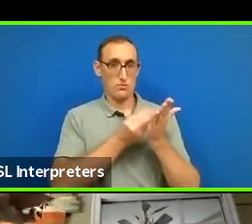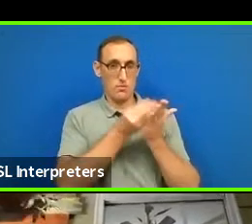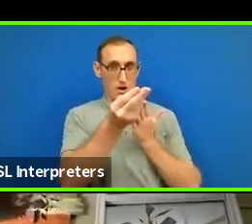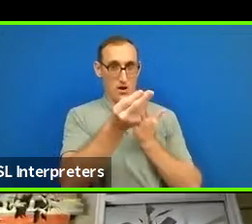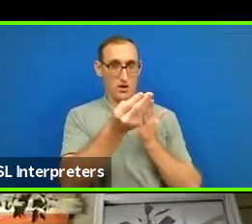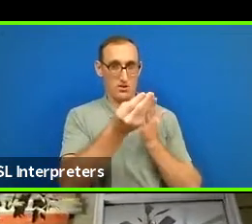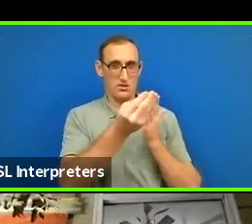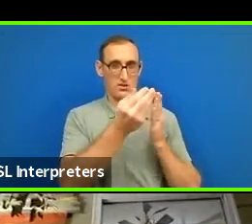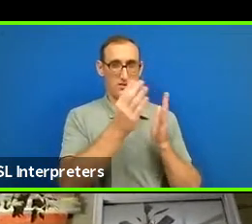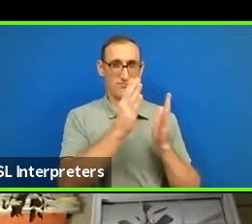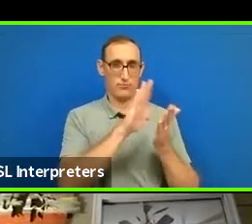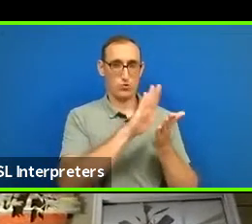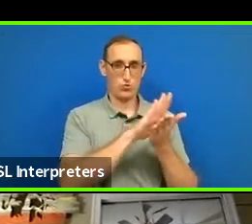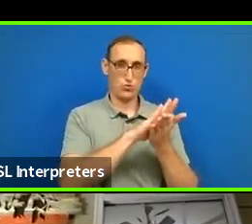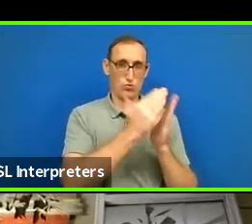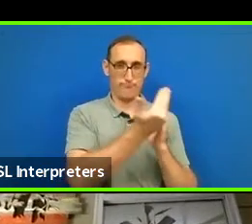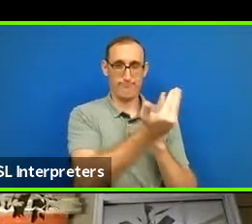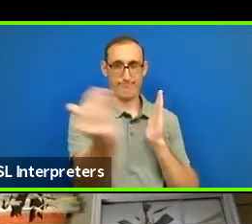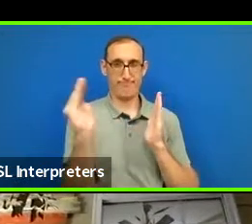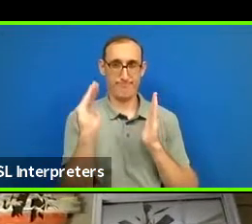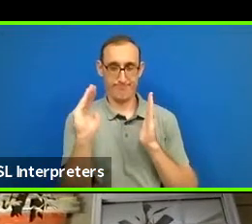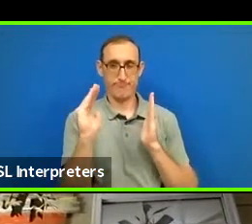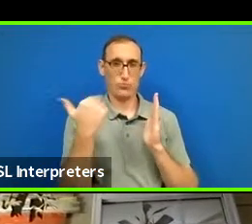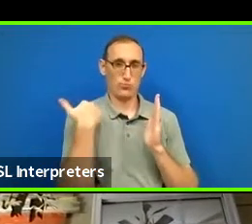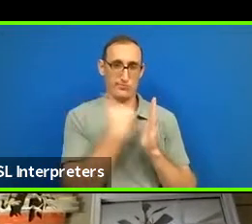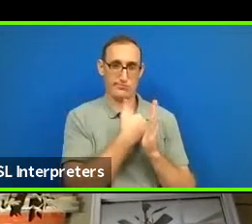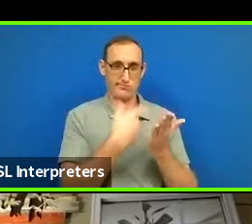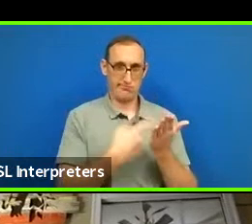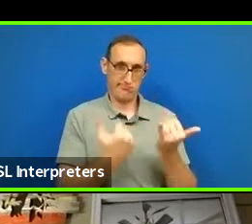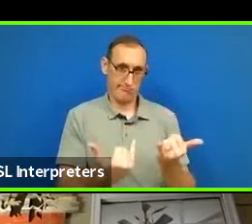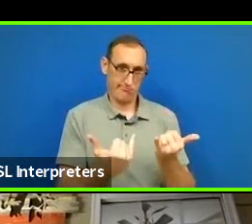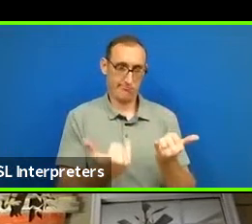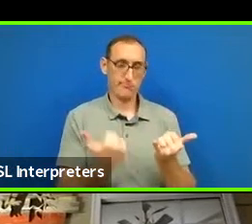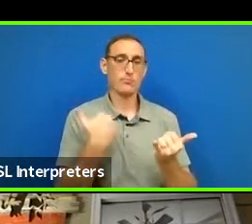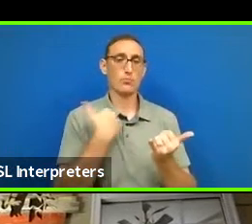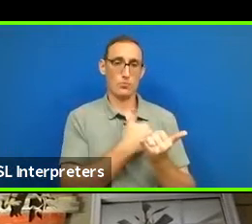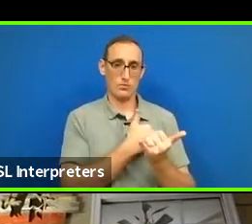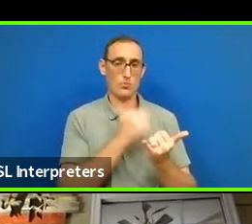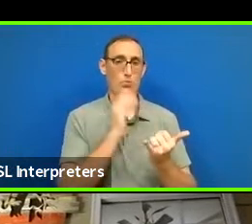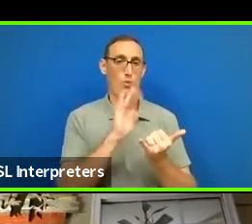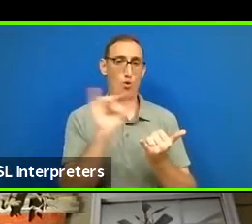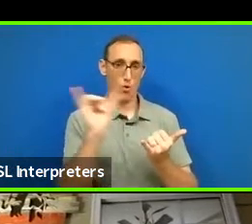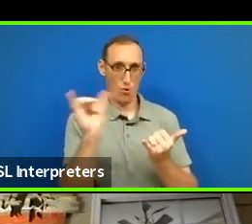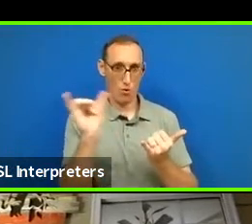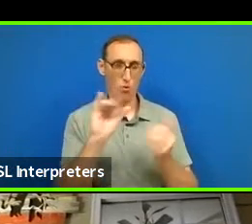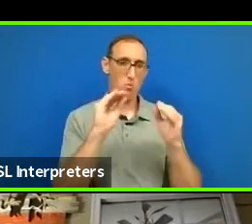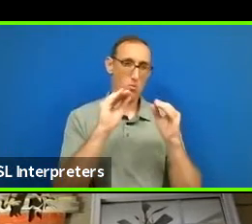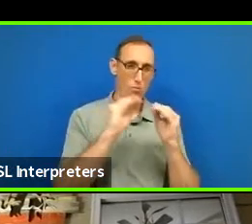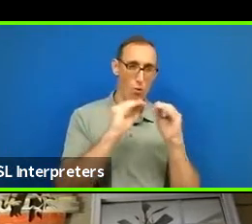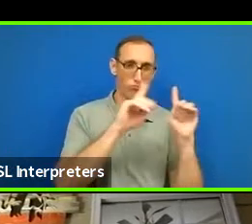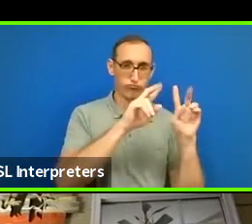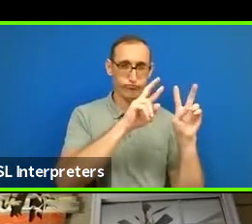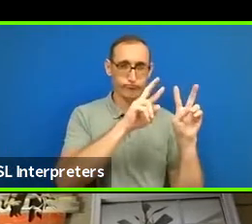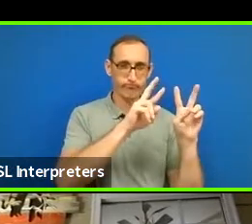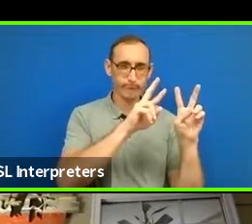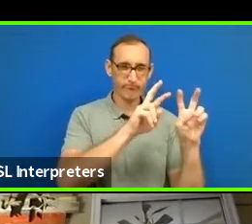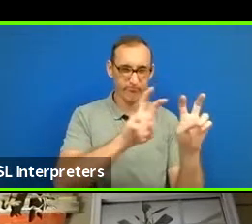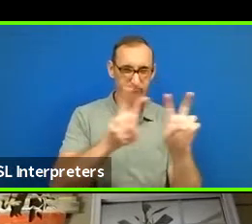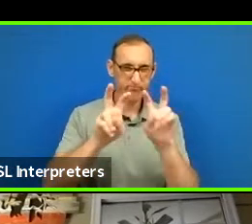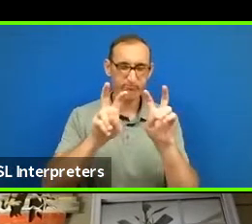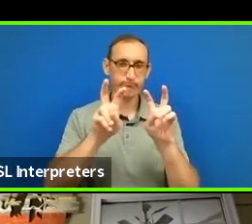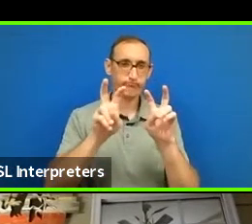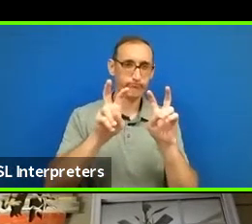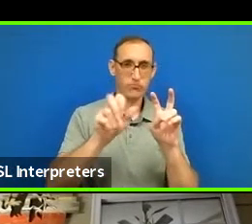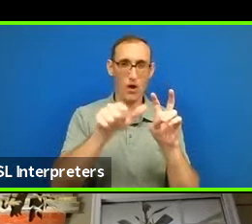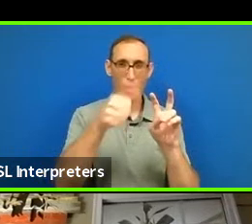we've discussed today, we will continue looking into other devices to help with mitigation of